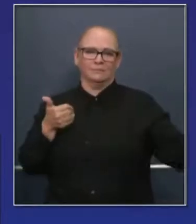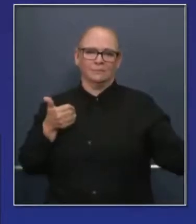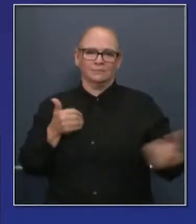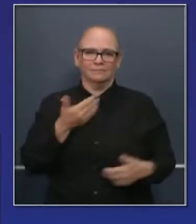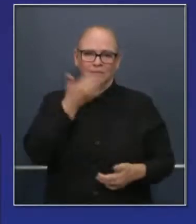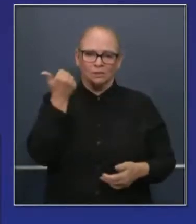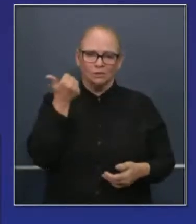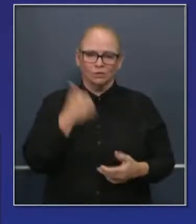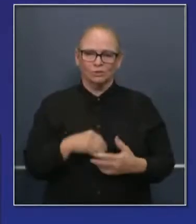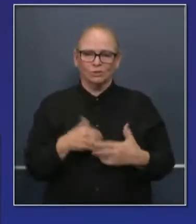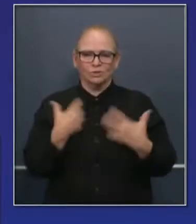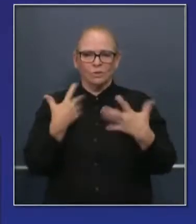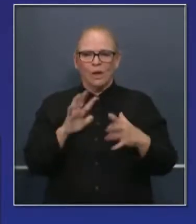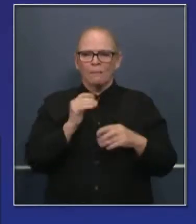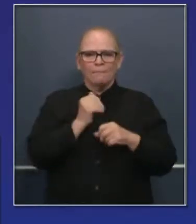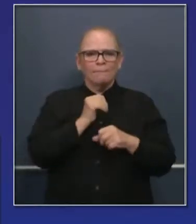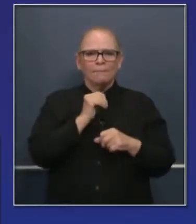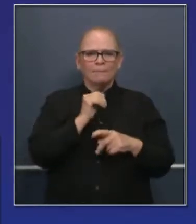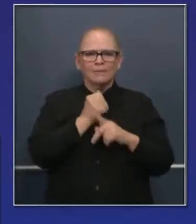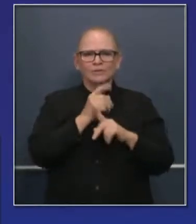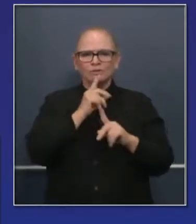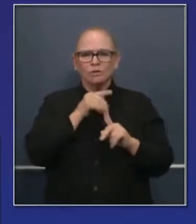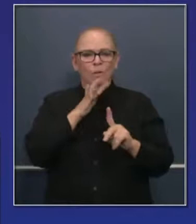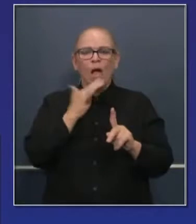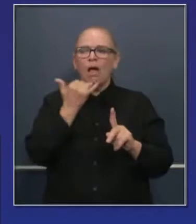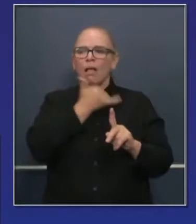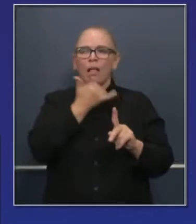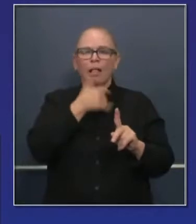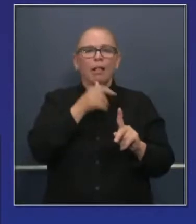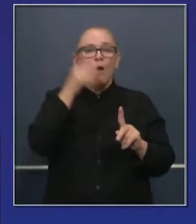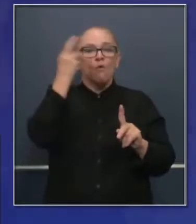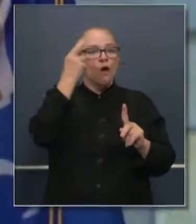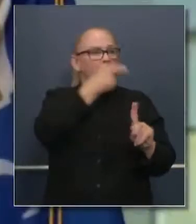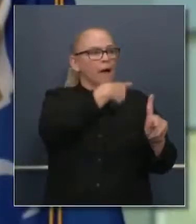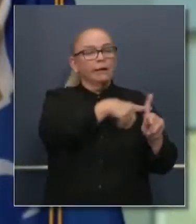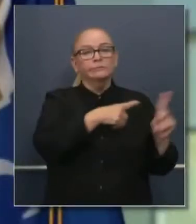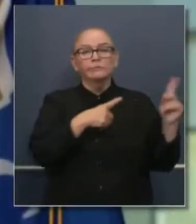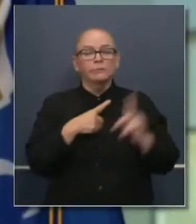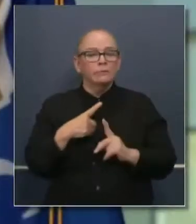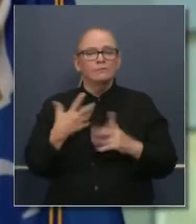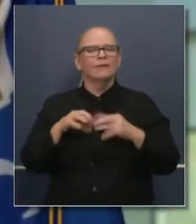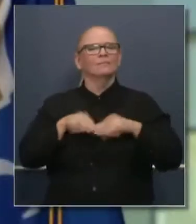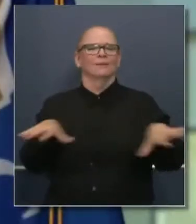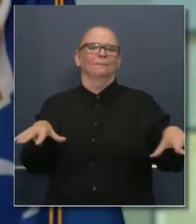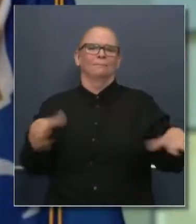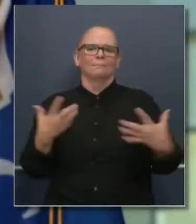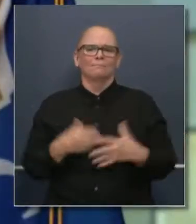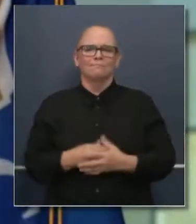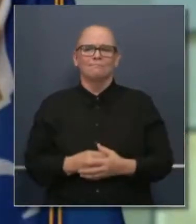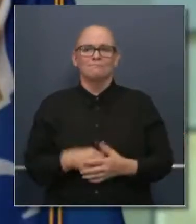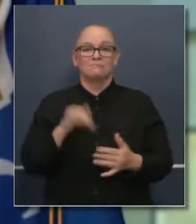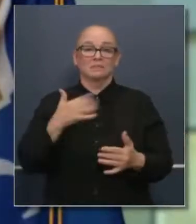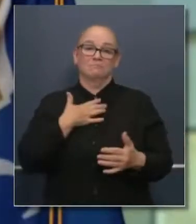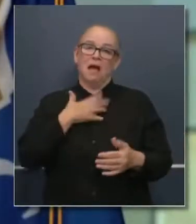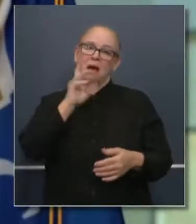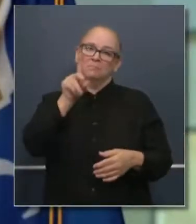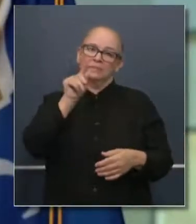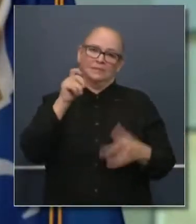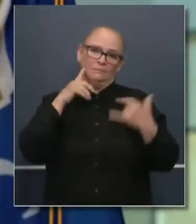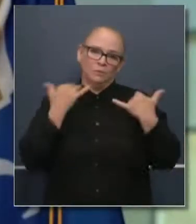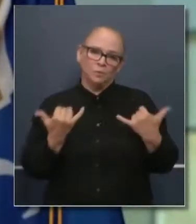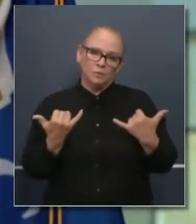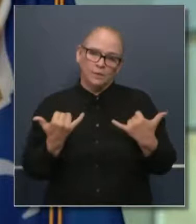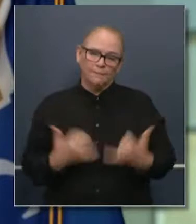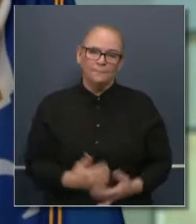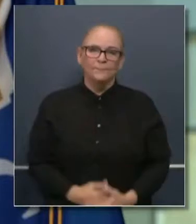can increase the likelihood of the spread of the virus. And so that's the update for the day. I want to just make